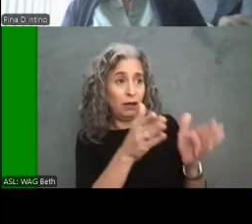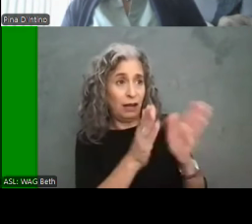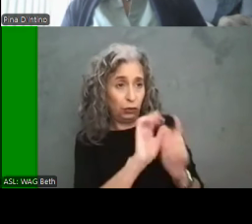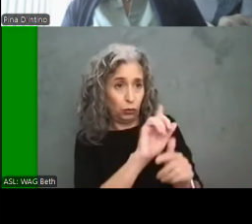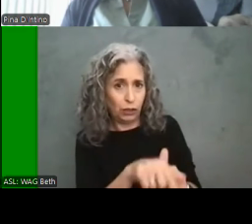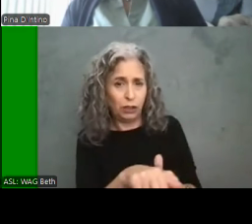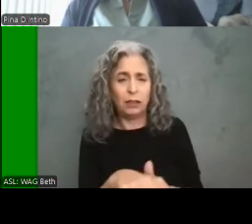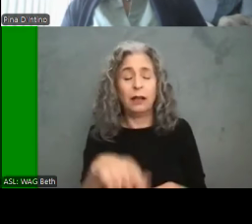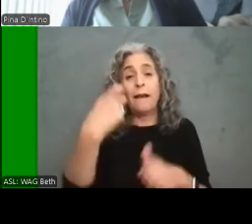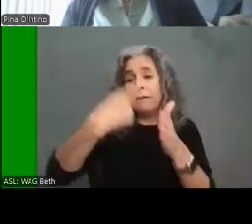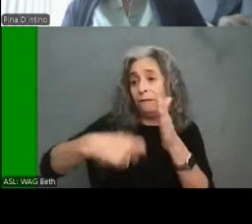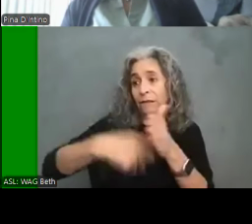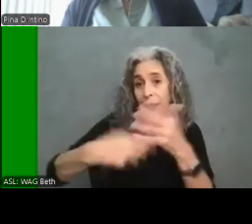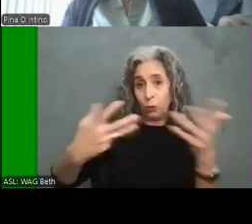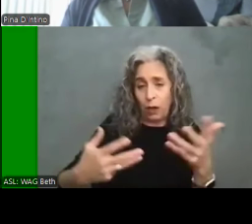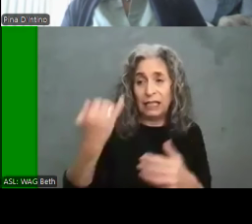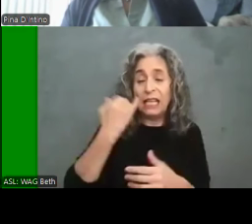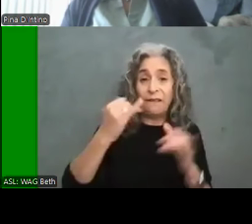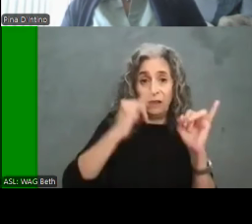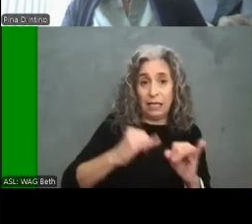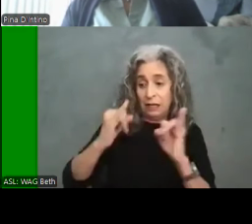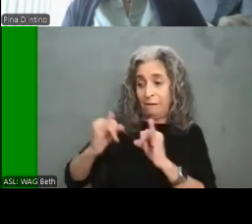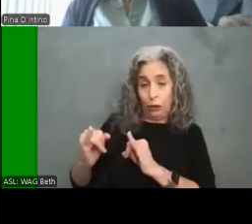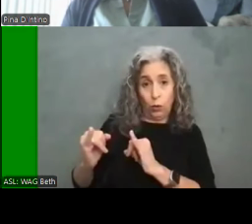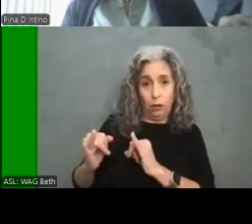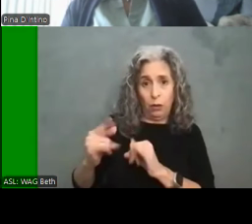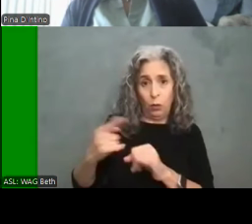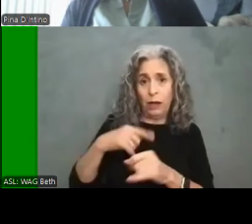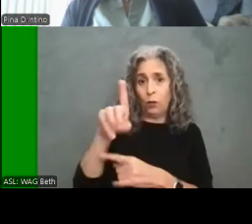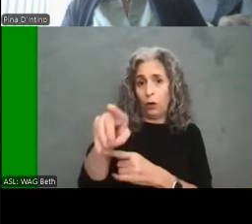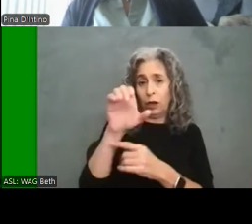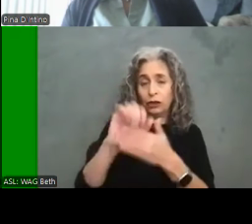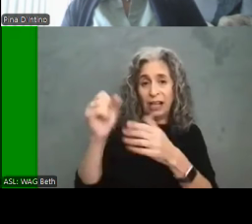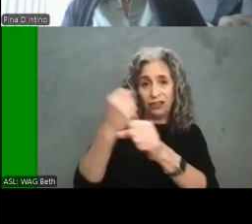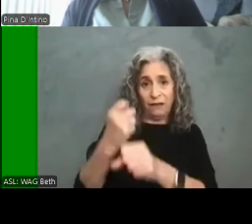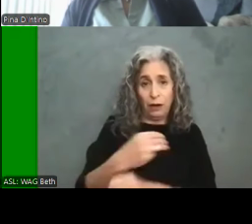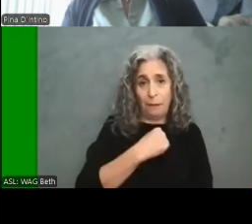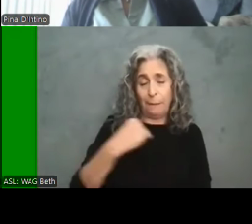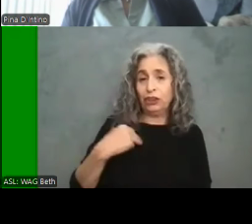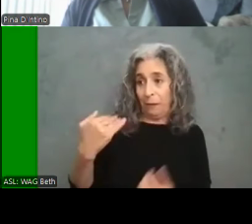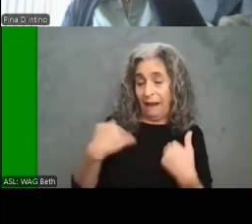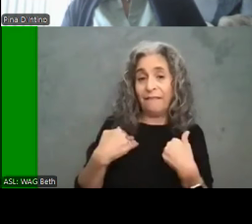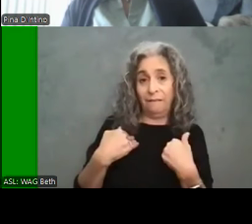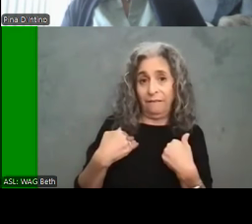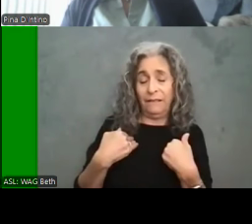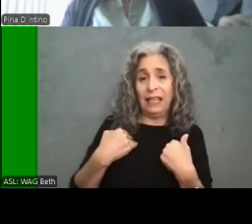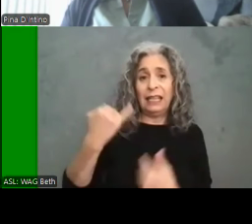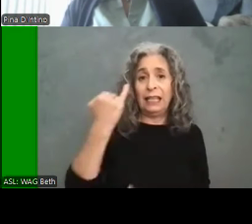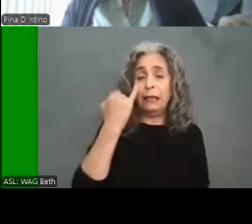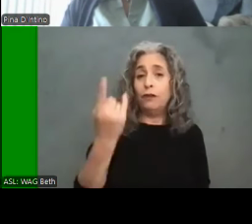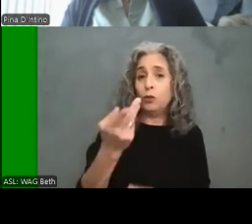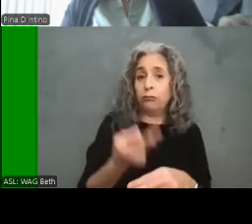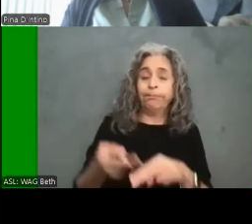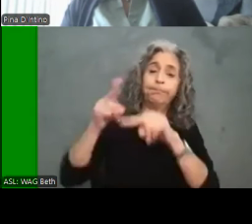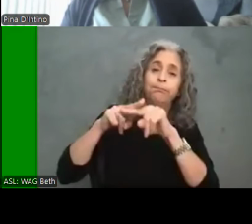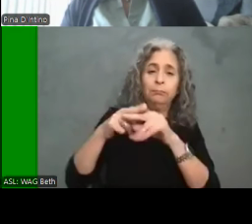fees are. If you're an individual, we have a $100 a year membership. If you want to upgrade